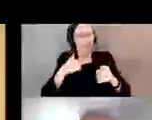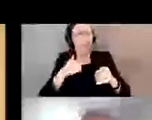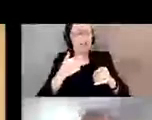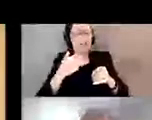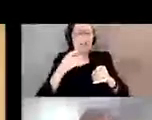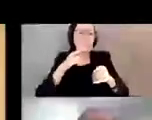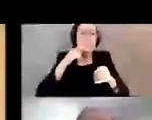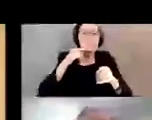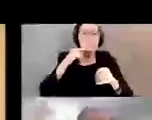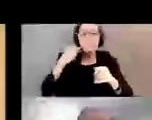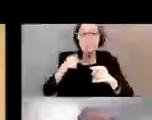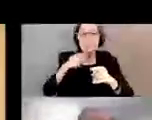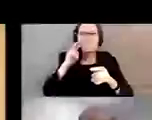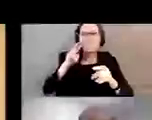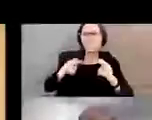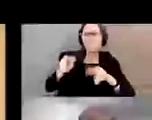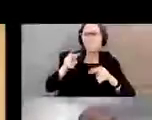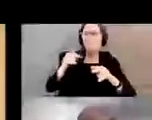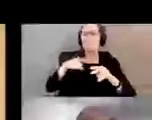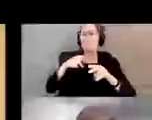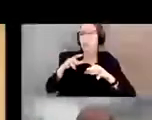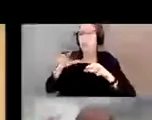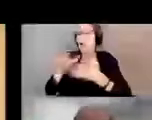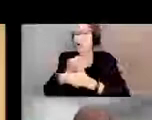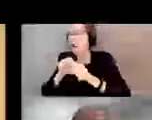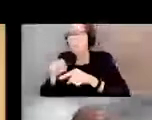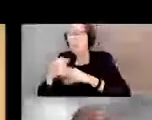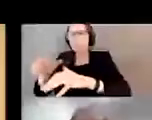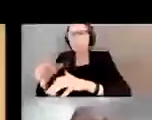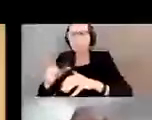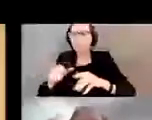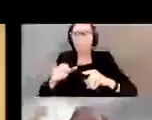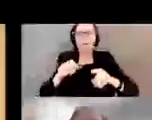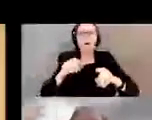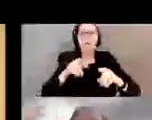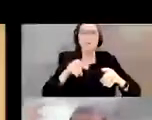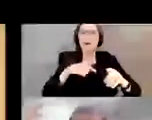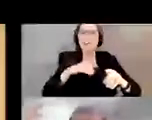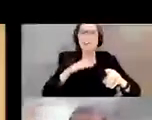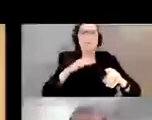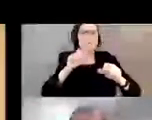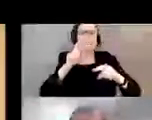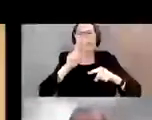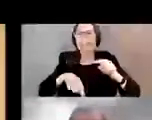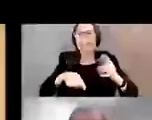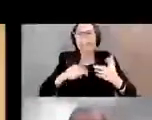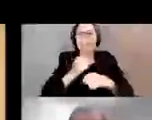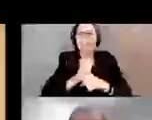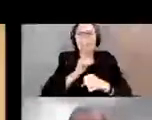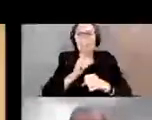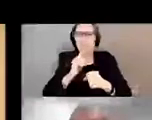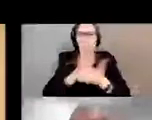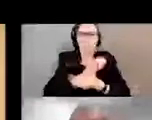different warlords, they may crush different paramilitary groups, but they can never ensure that they've